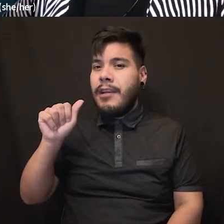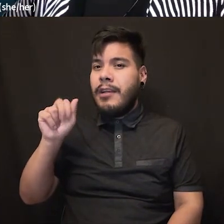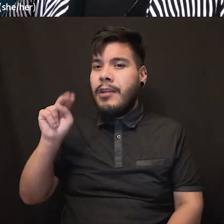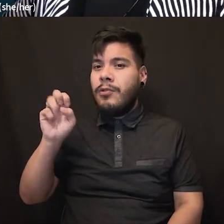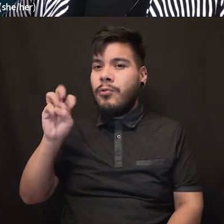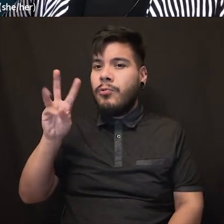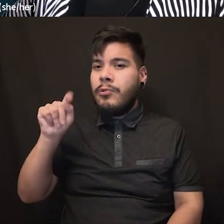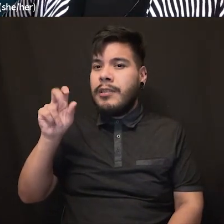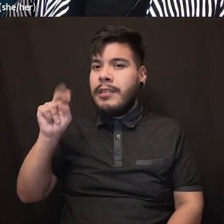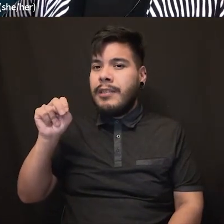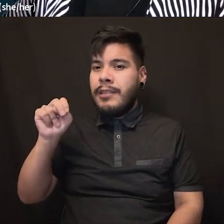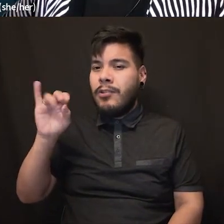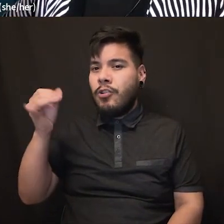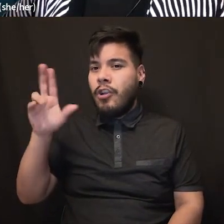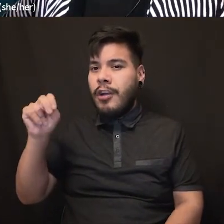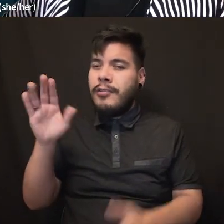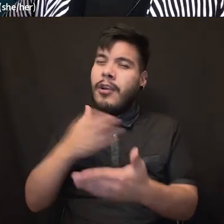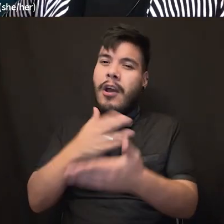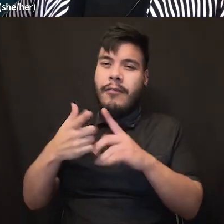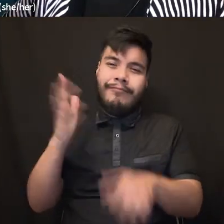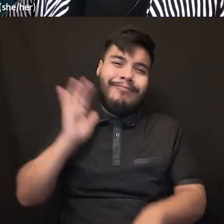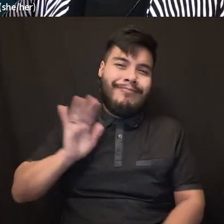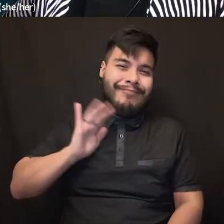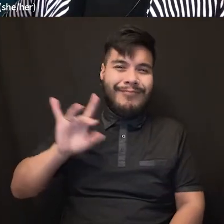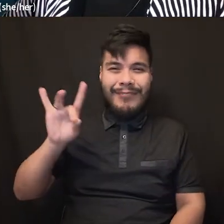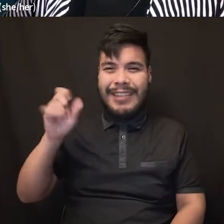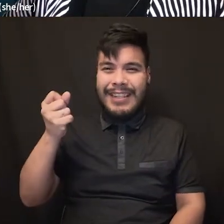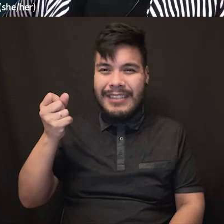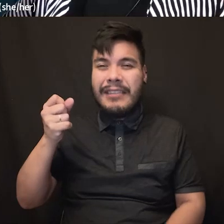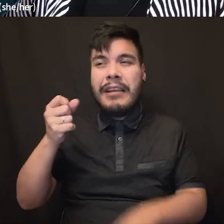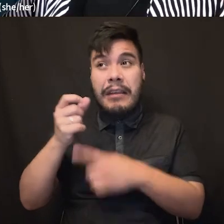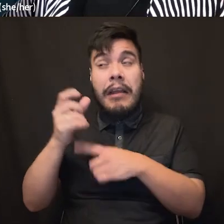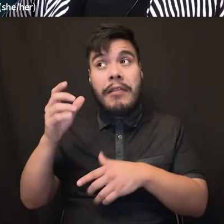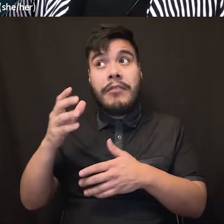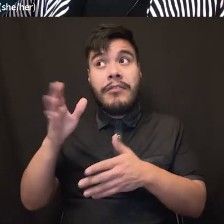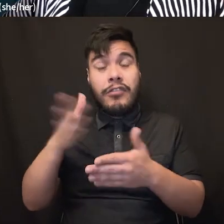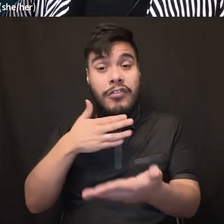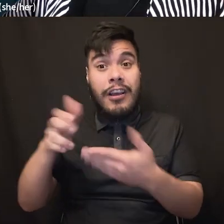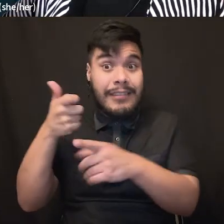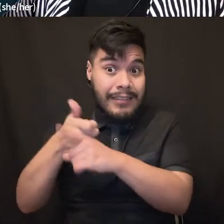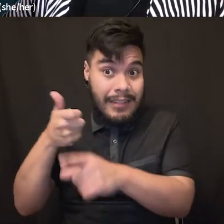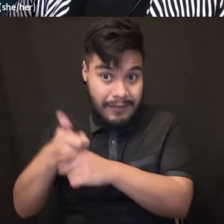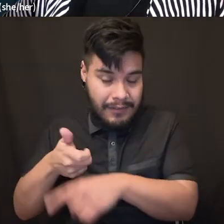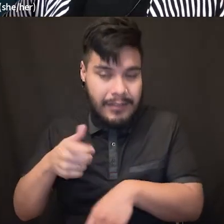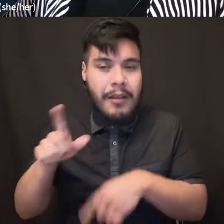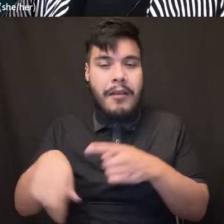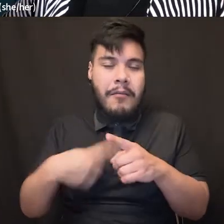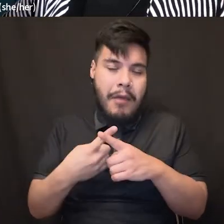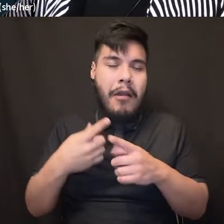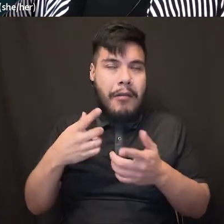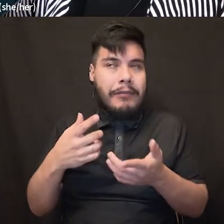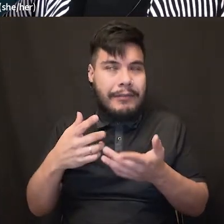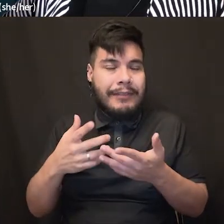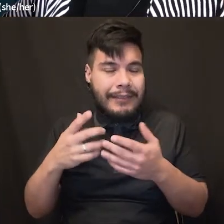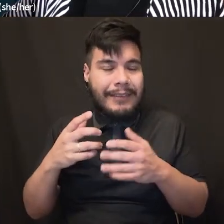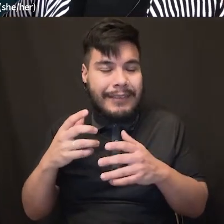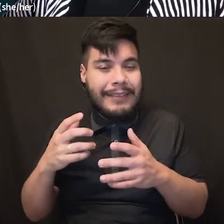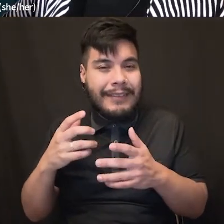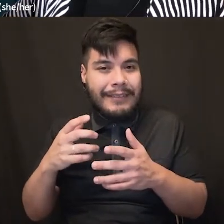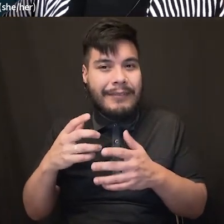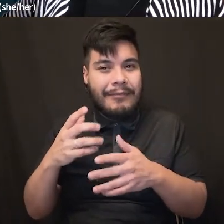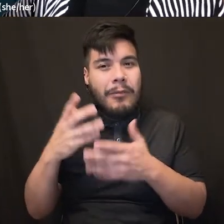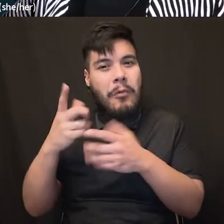80s. And the song itself is actually about getting physical in a sexual way. But the video was at the same time as sort of the height